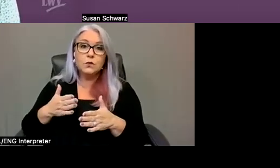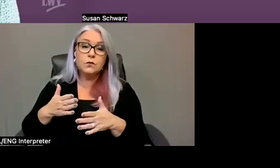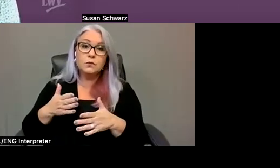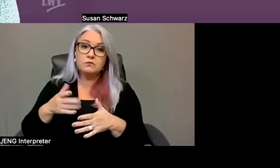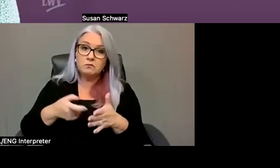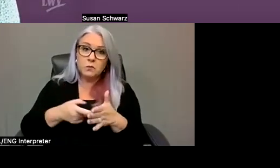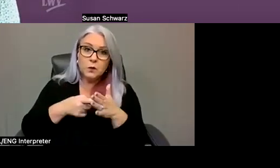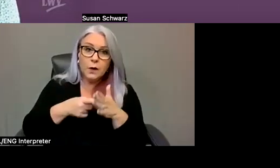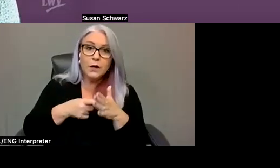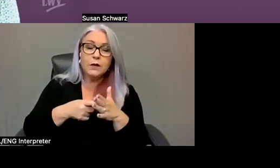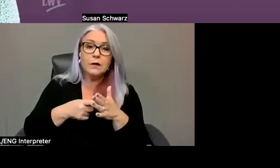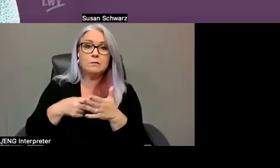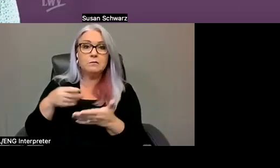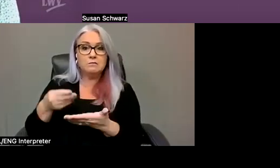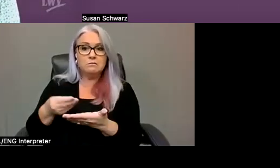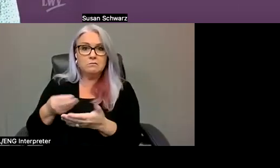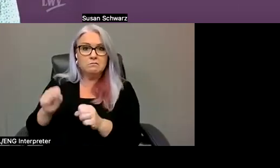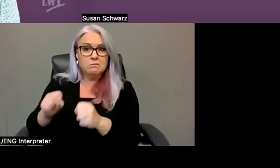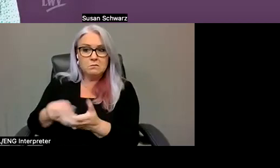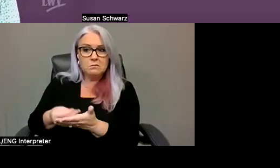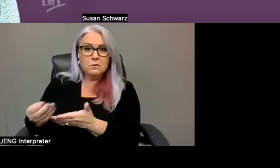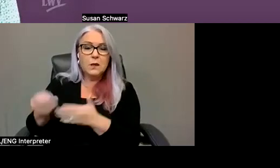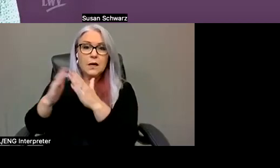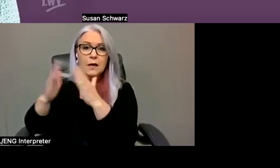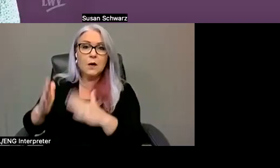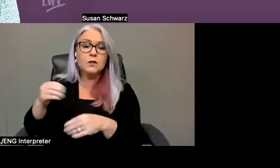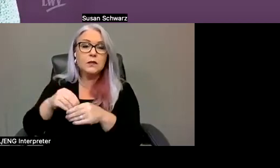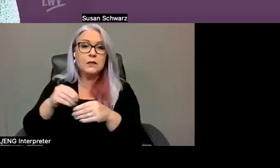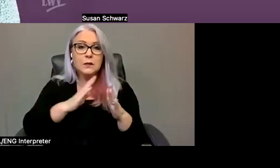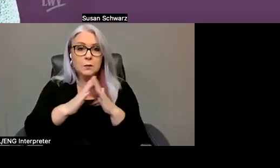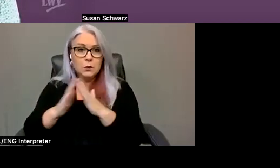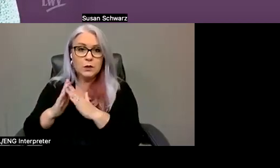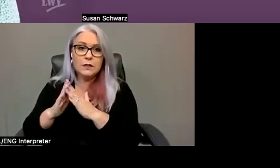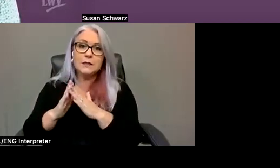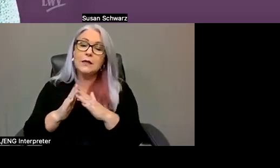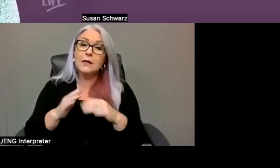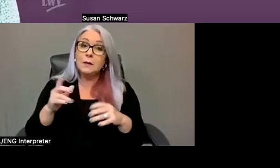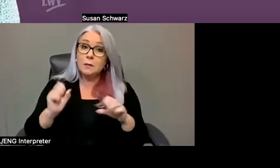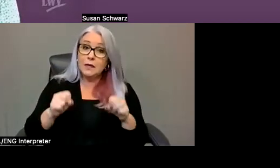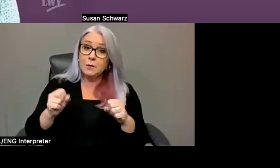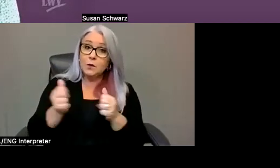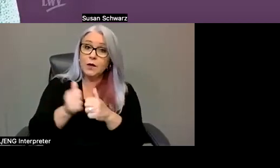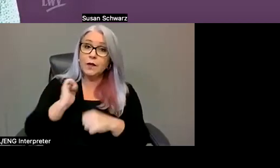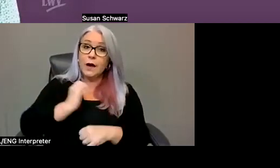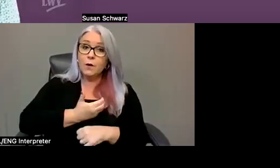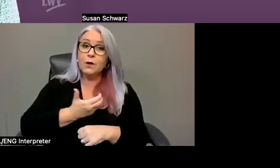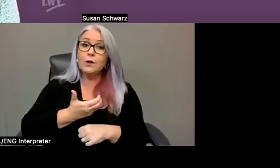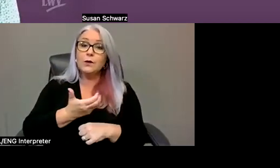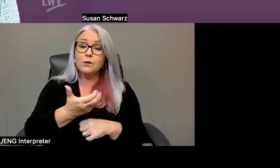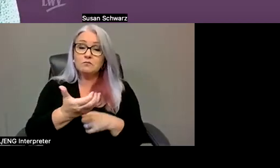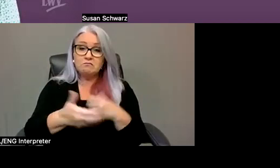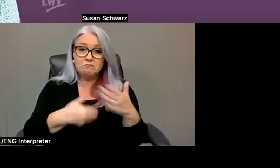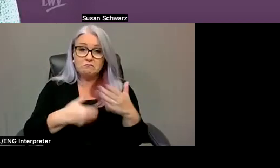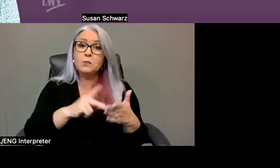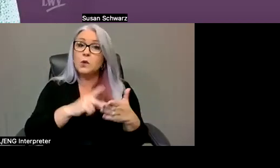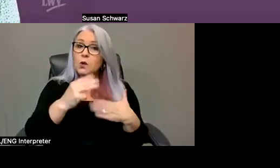affordable housing in communities. And if it was possible with her program, that we would